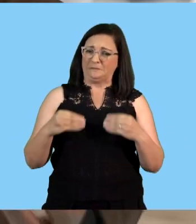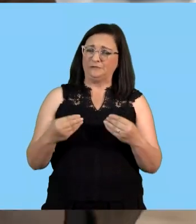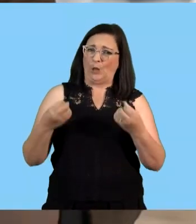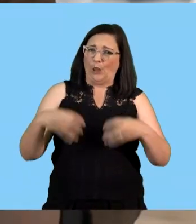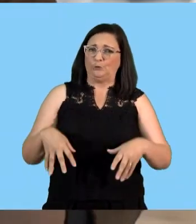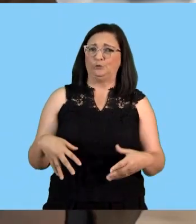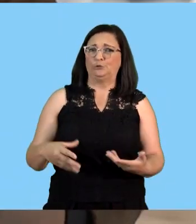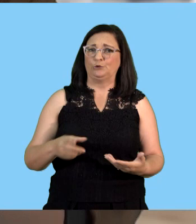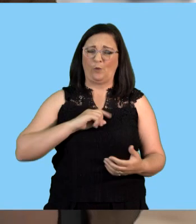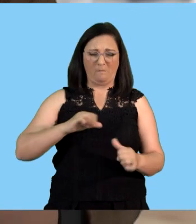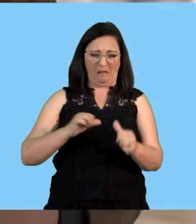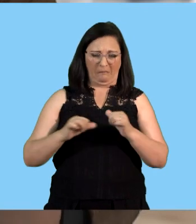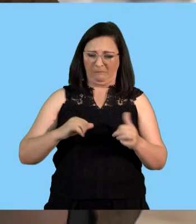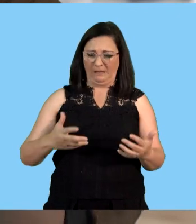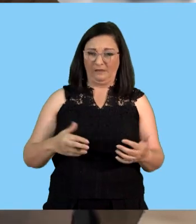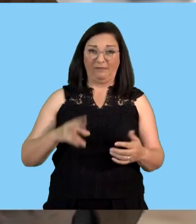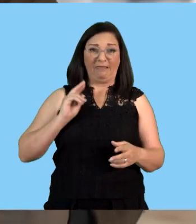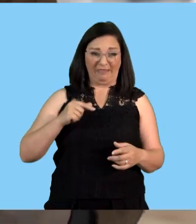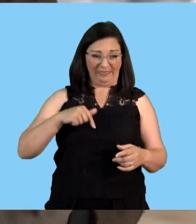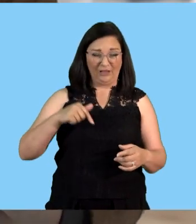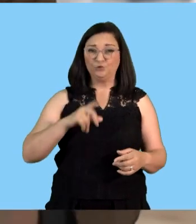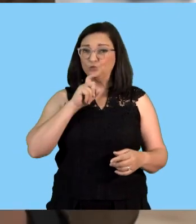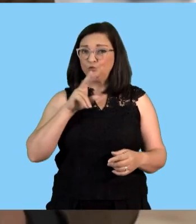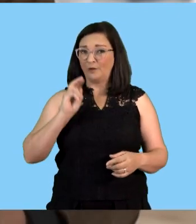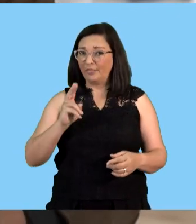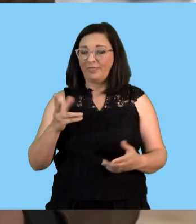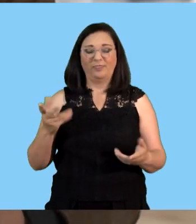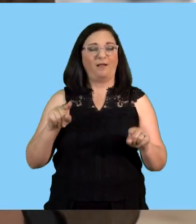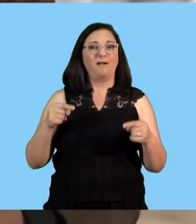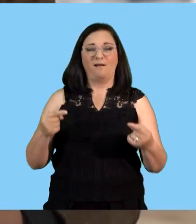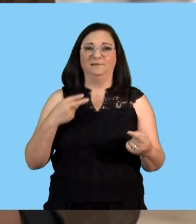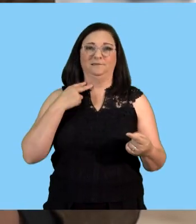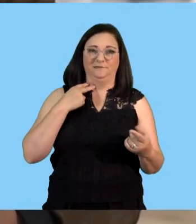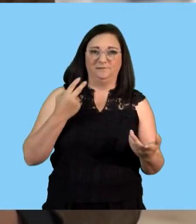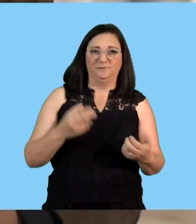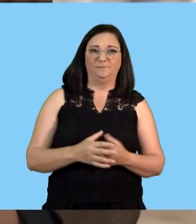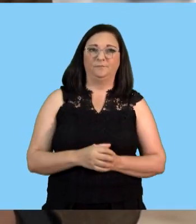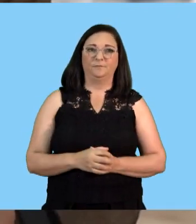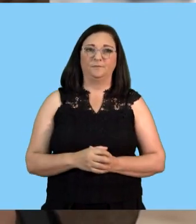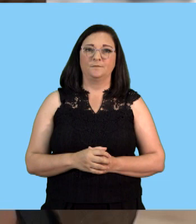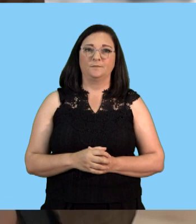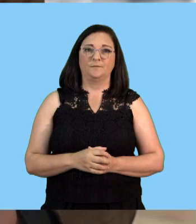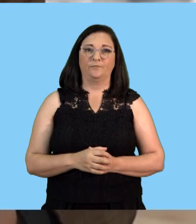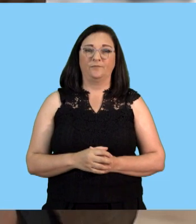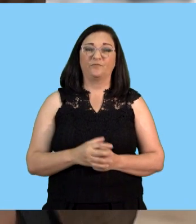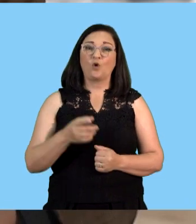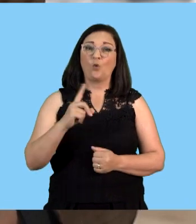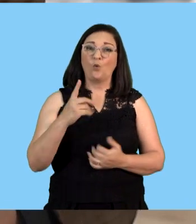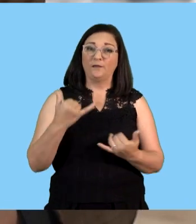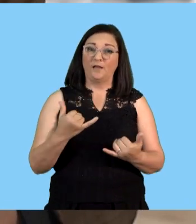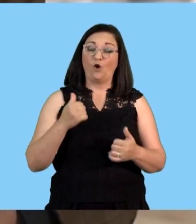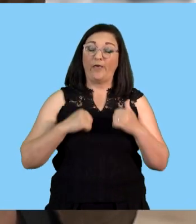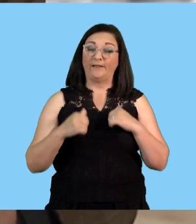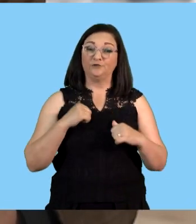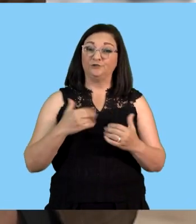us because we will not be able to reuse those goods that they've returned. Right, so now what are